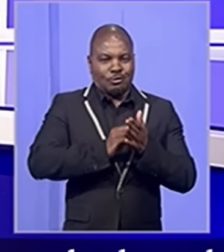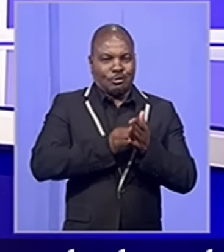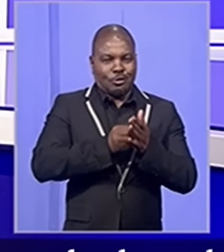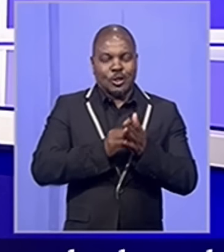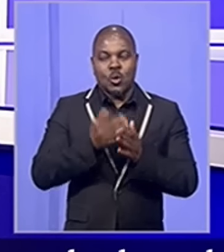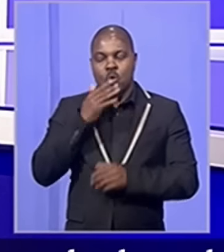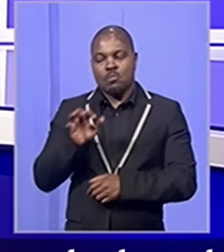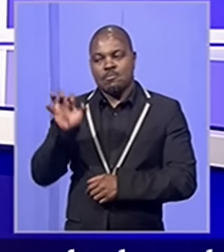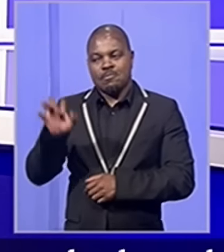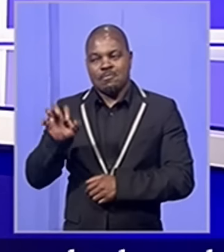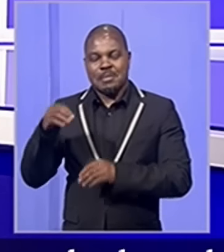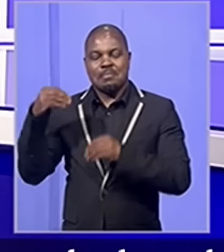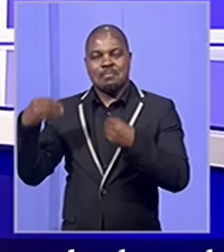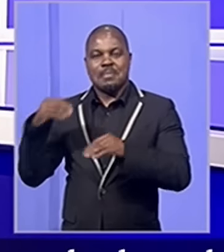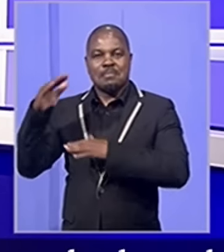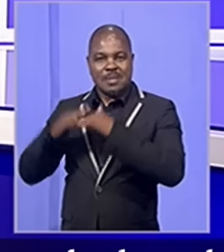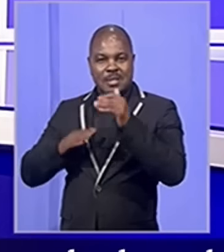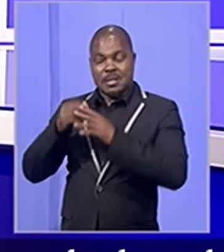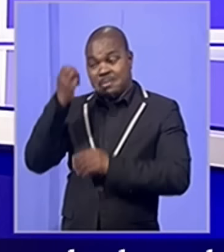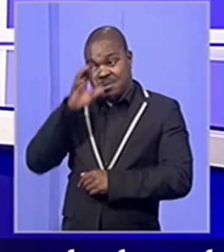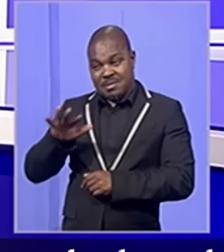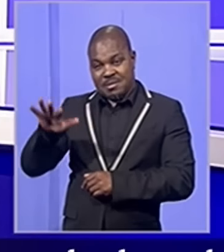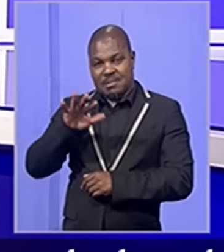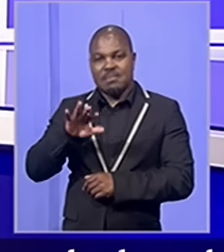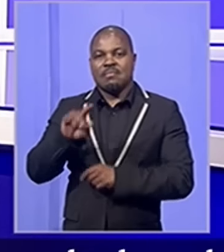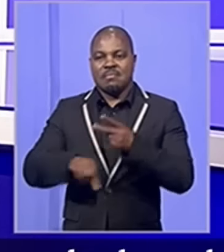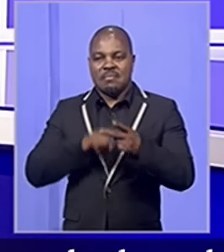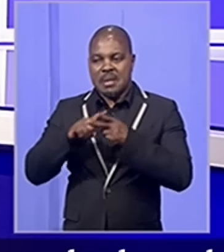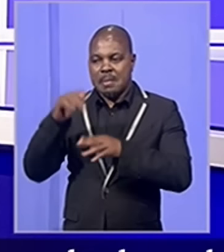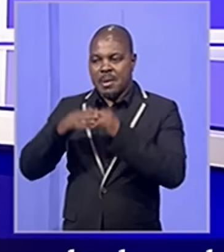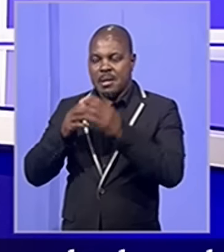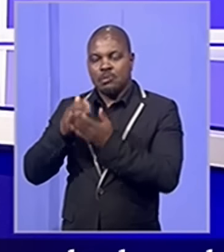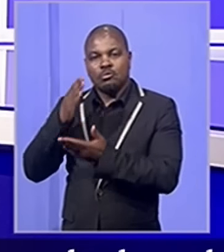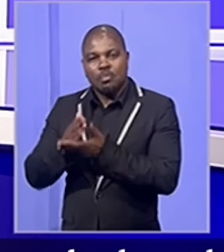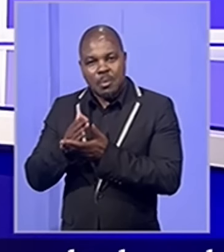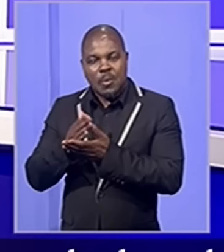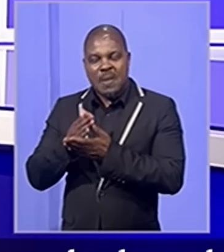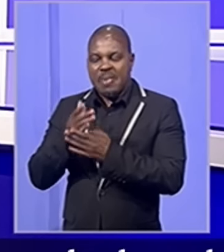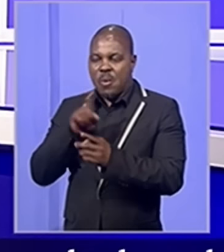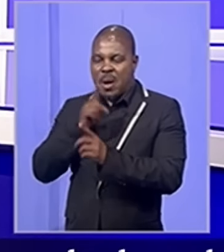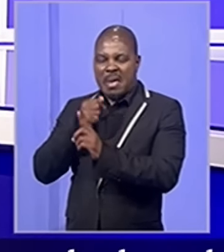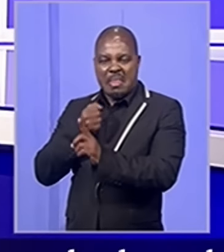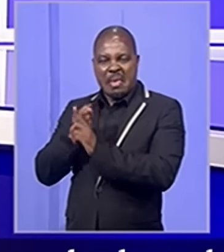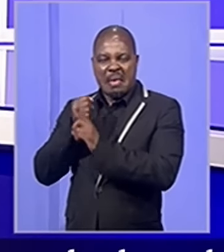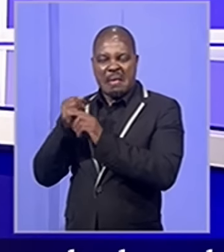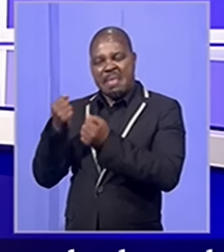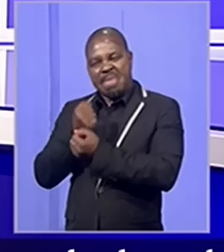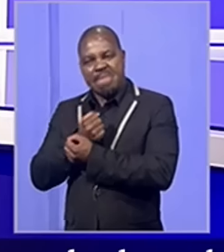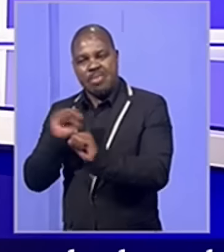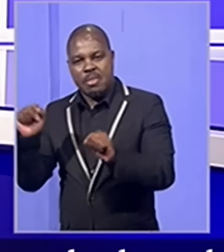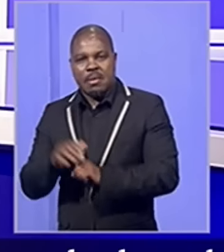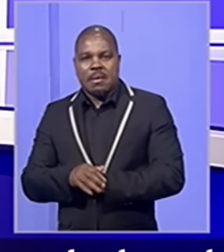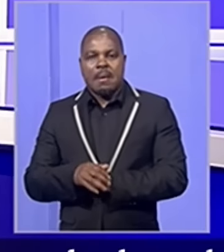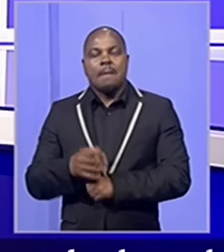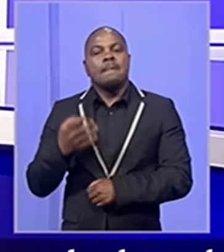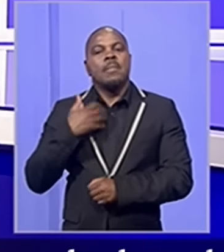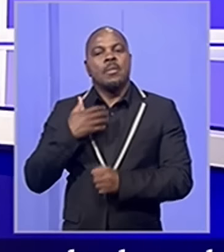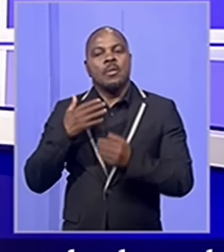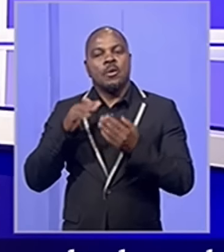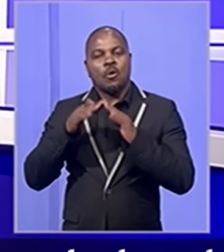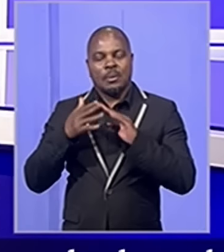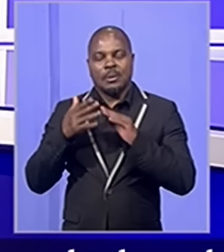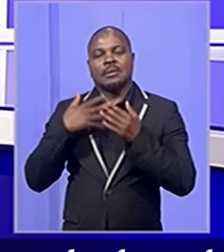ka dimafia tsa kago kwa Pretoria tseo di neng tsa emisa kago ka tiriso dikgoka. Tonentshwa ditiro tsa setšhaba ya re